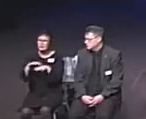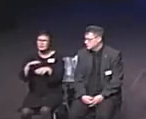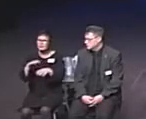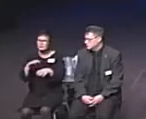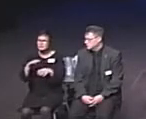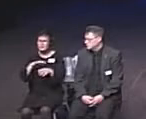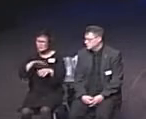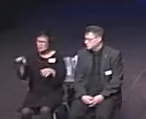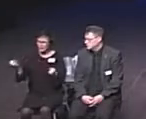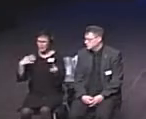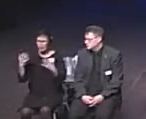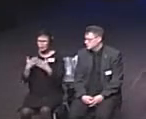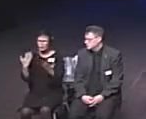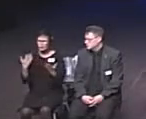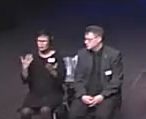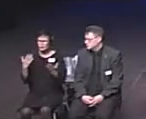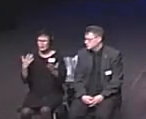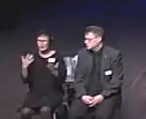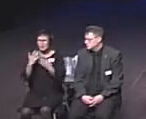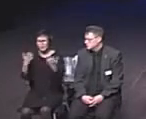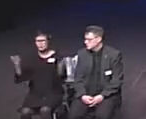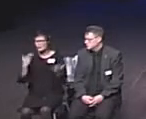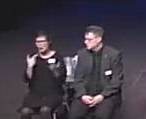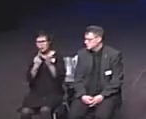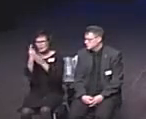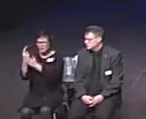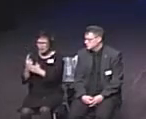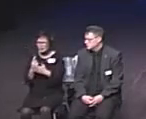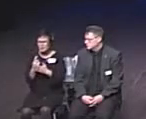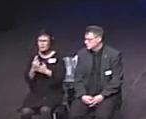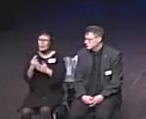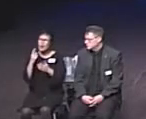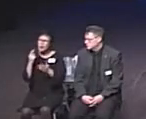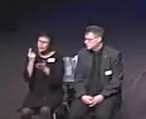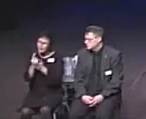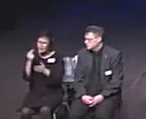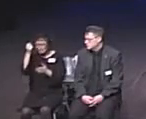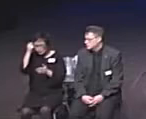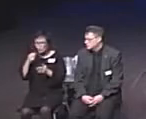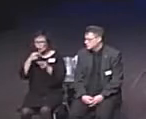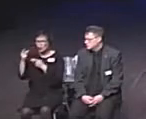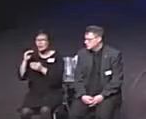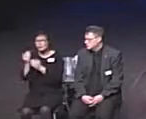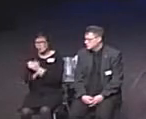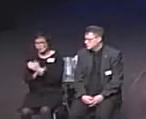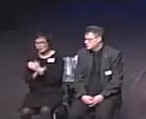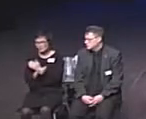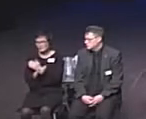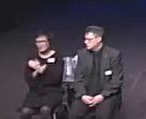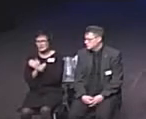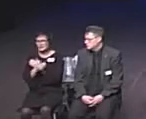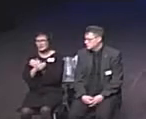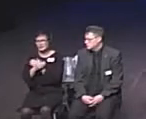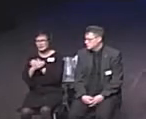influences, because it happens a lot, obviously, in a museum, to make it more safe for those who need